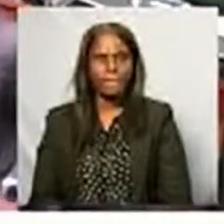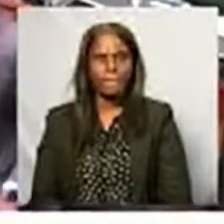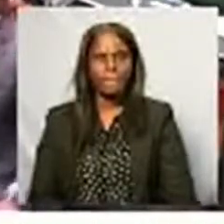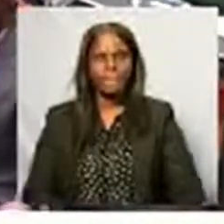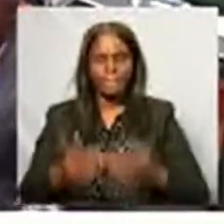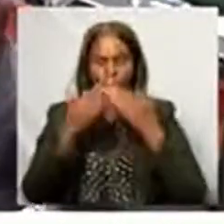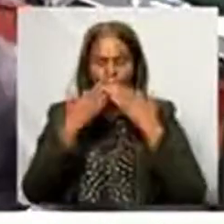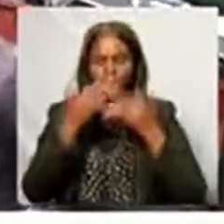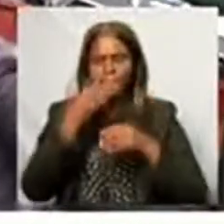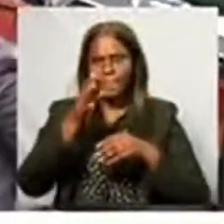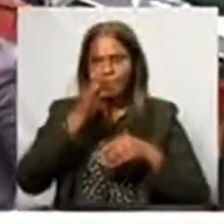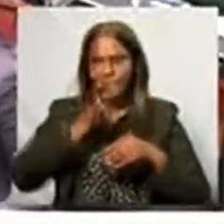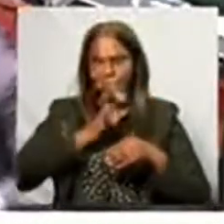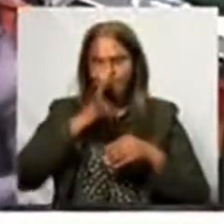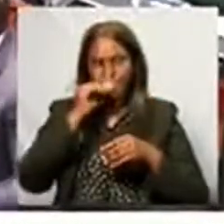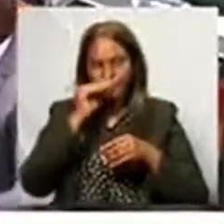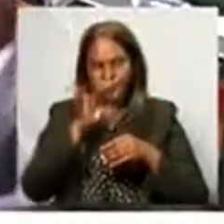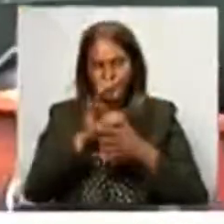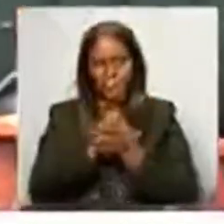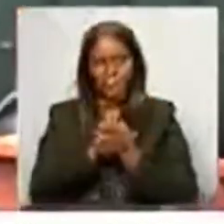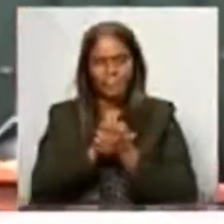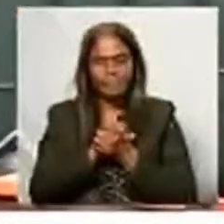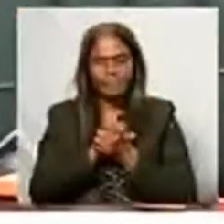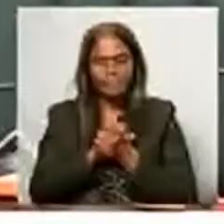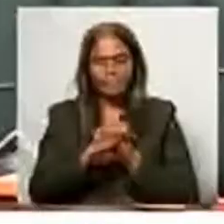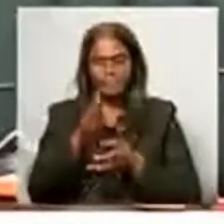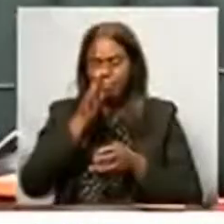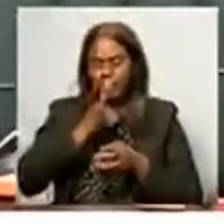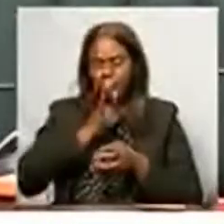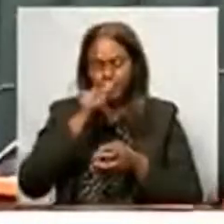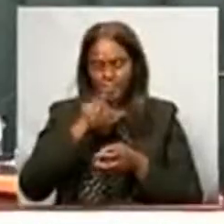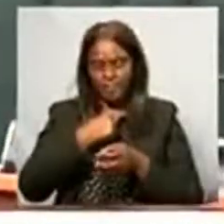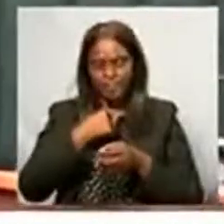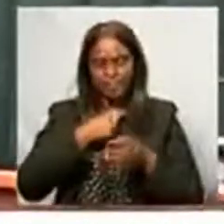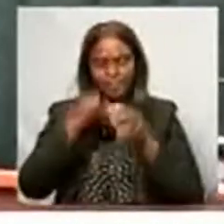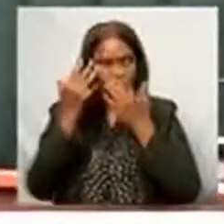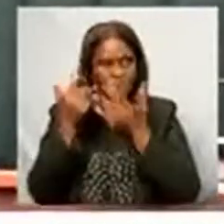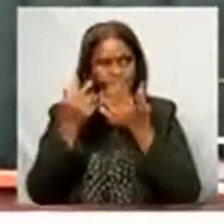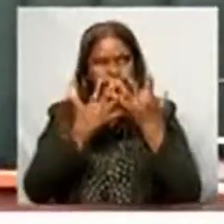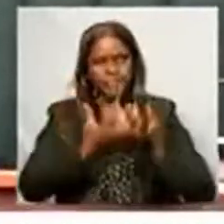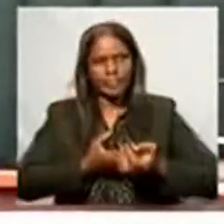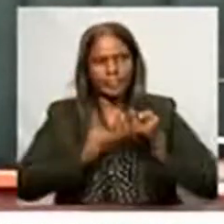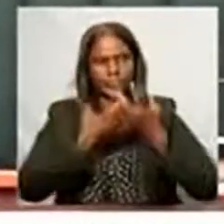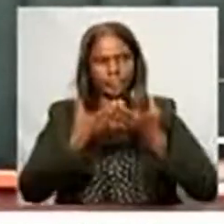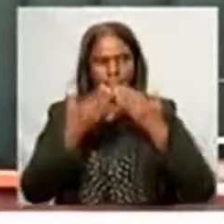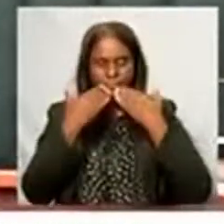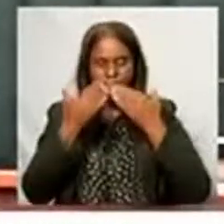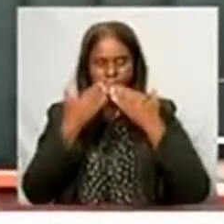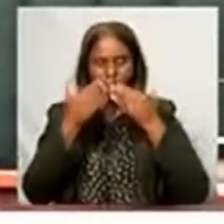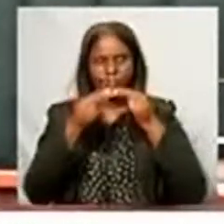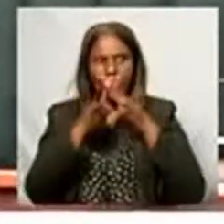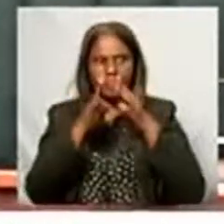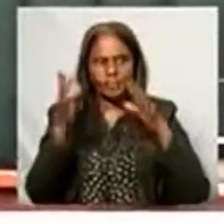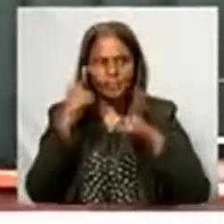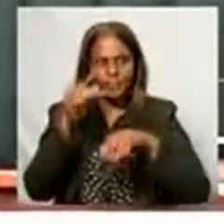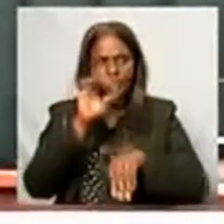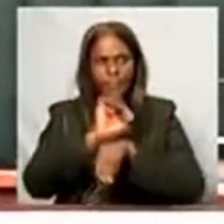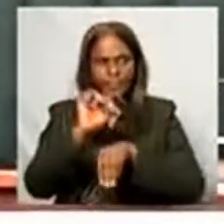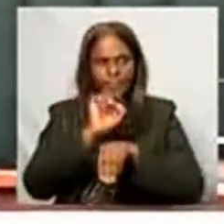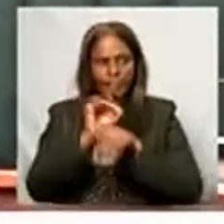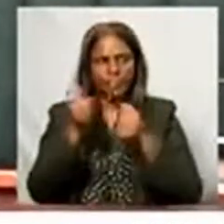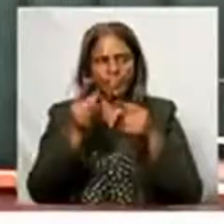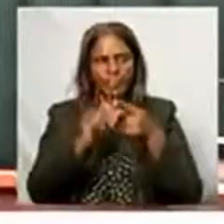Thank you, Madam Speaker. Madam Speaker, I wish to express my profound gratitude for this opportunity